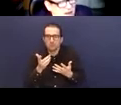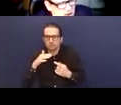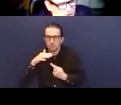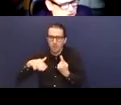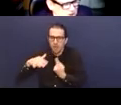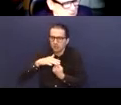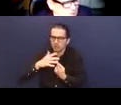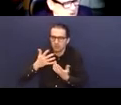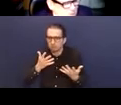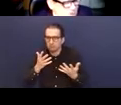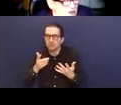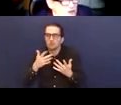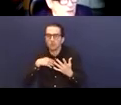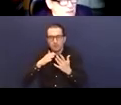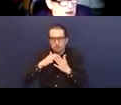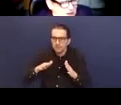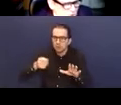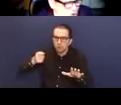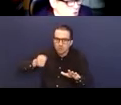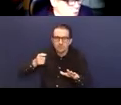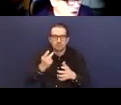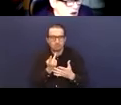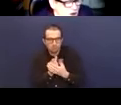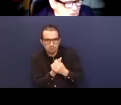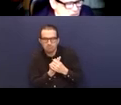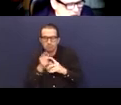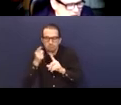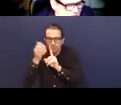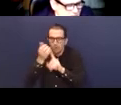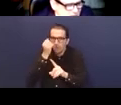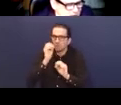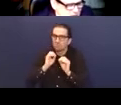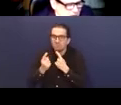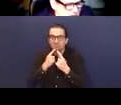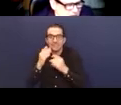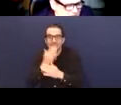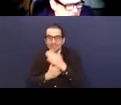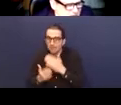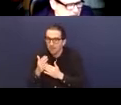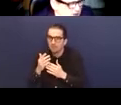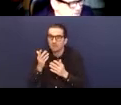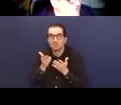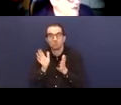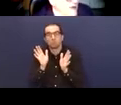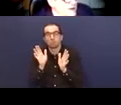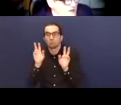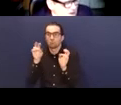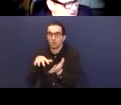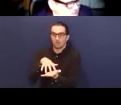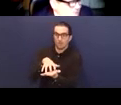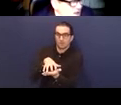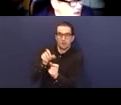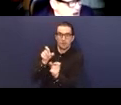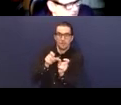that, it includes disabled people. So by the back door, we are there. Now, the activity is